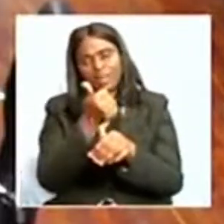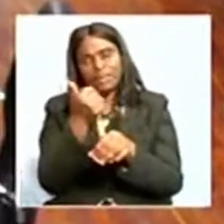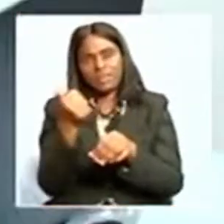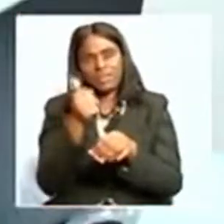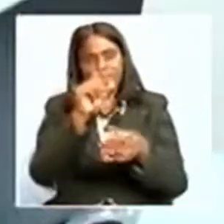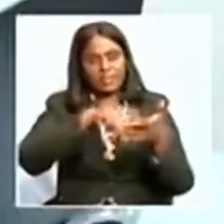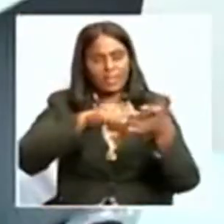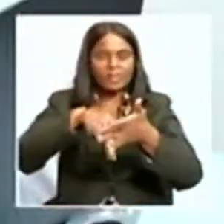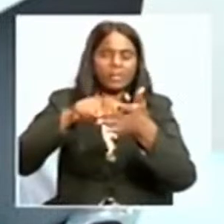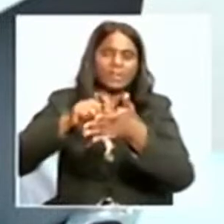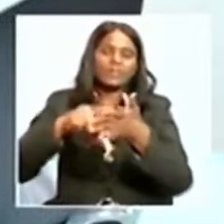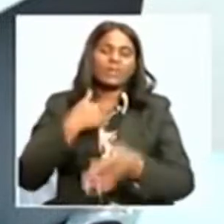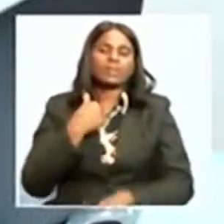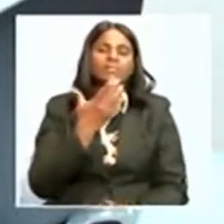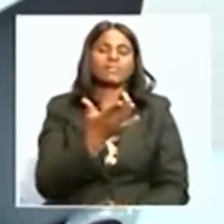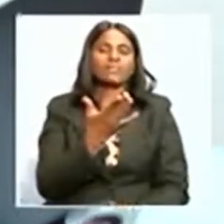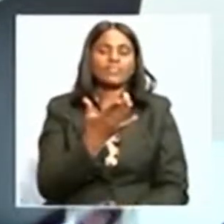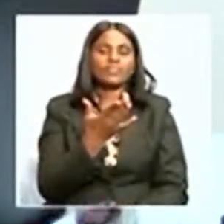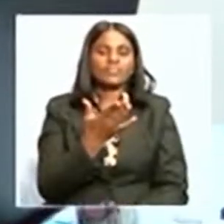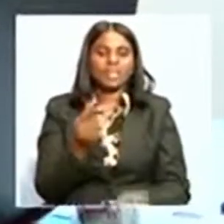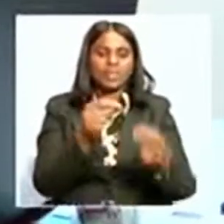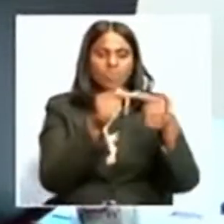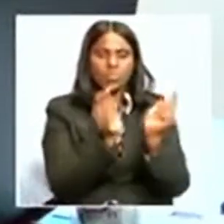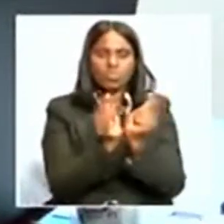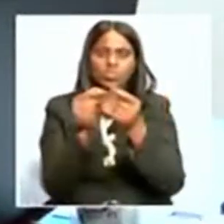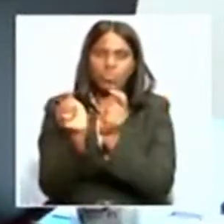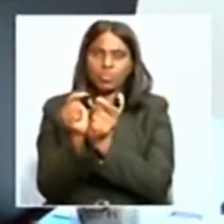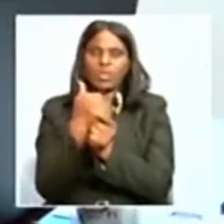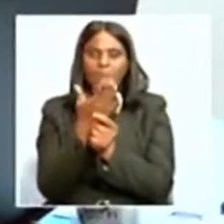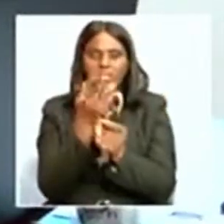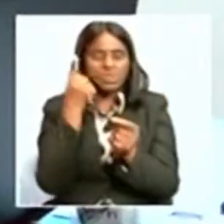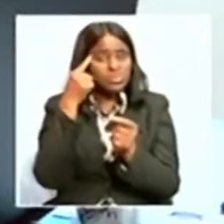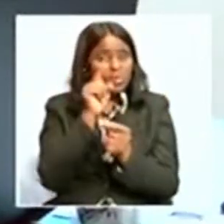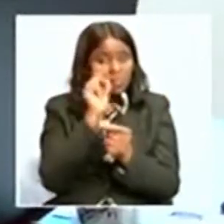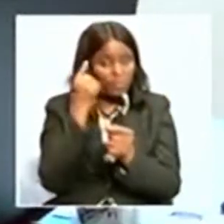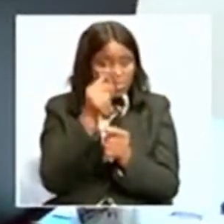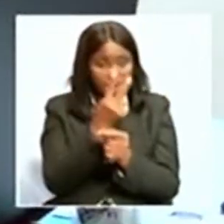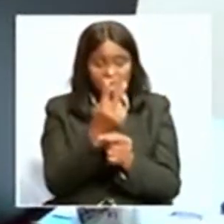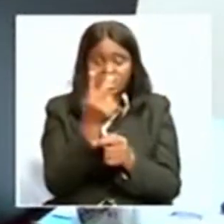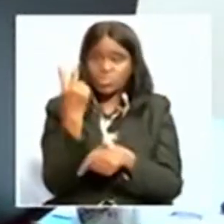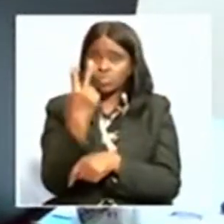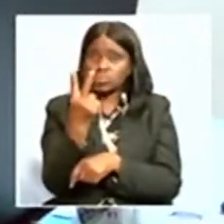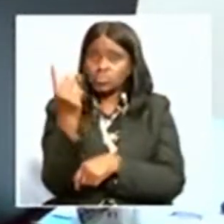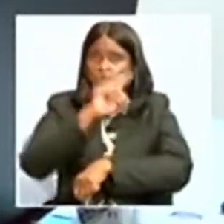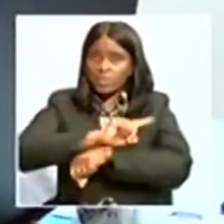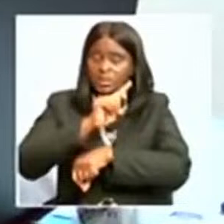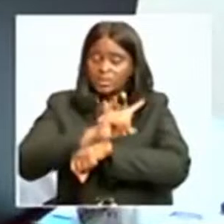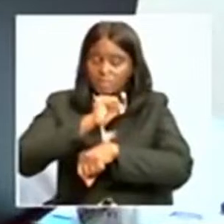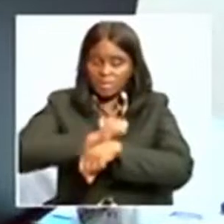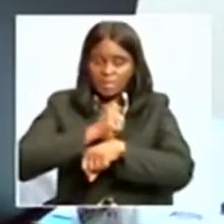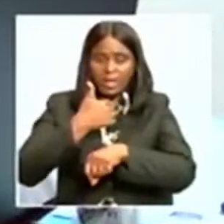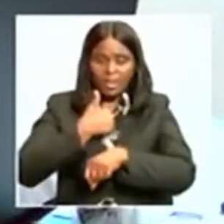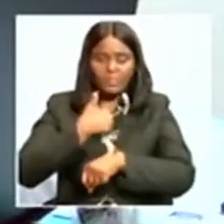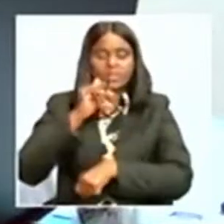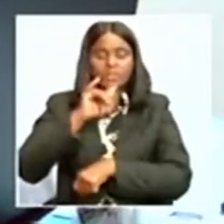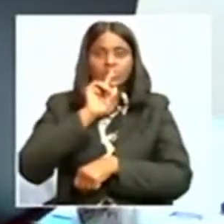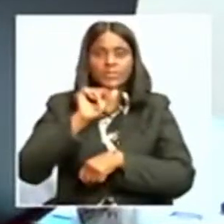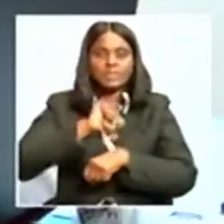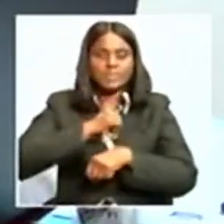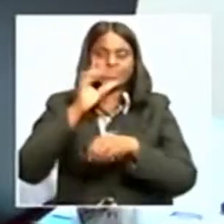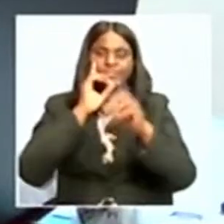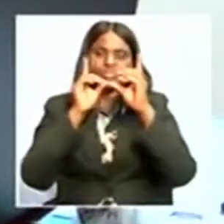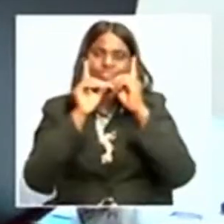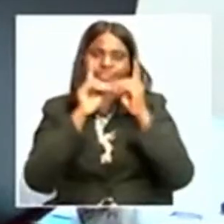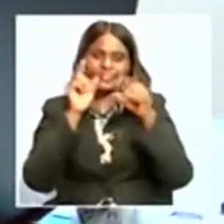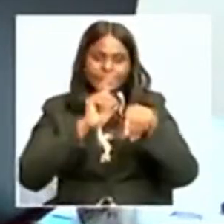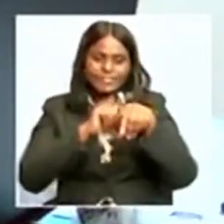income tax categories. So for these 2 days, we did actually discuss this when we were